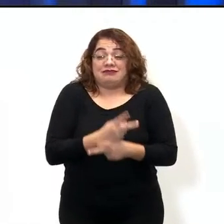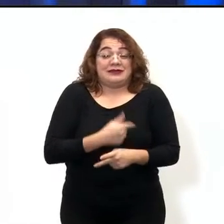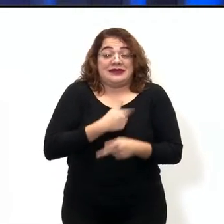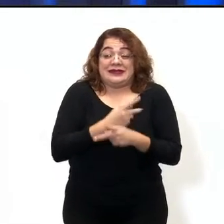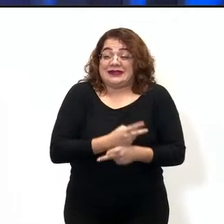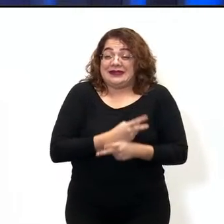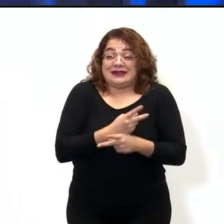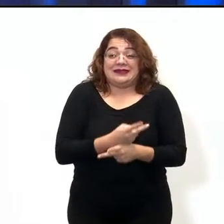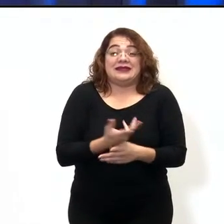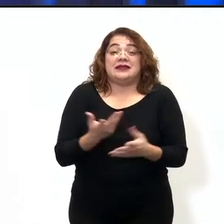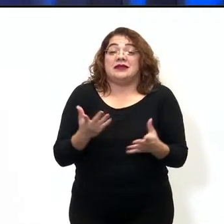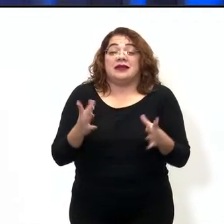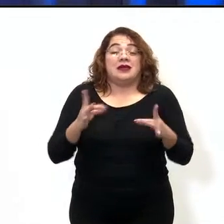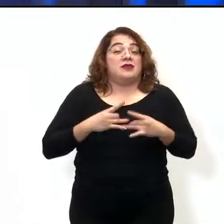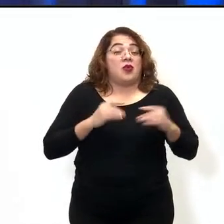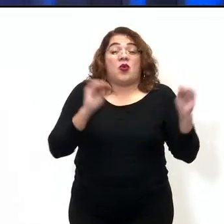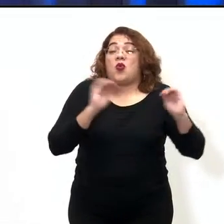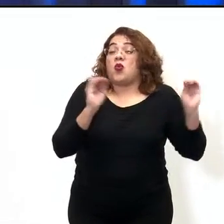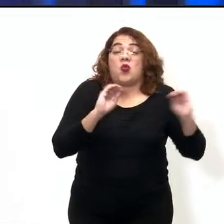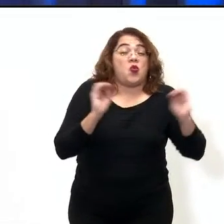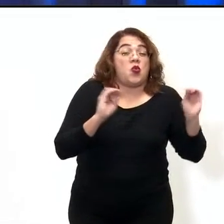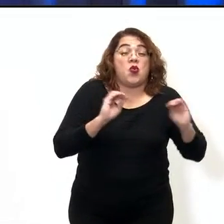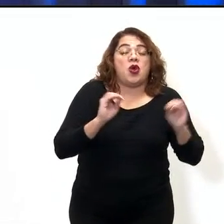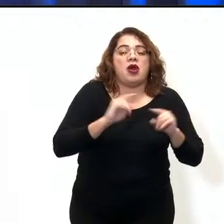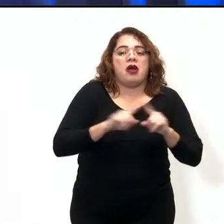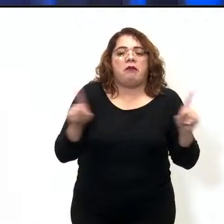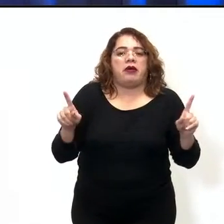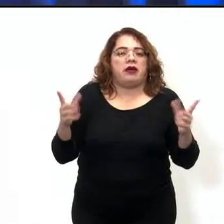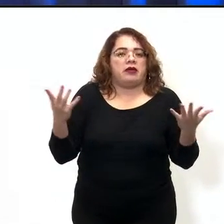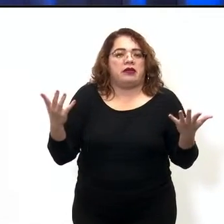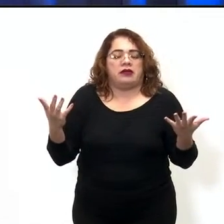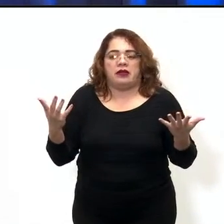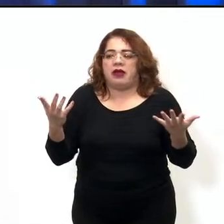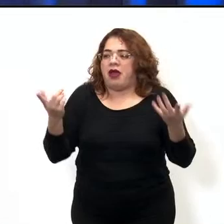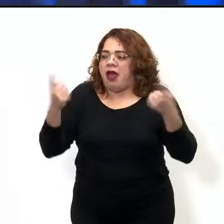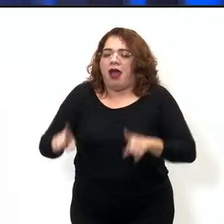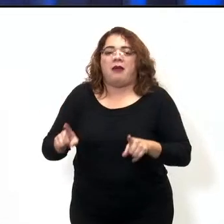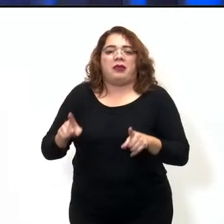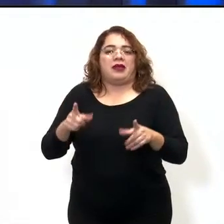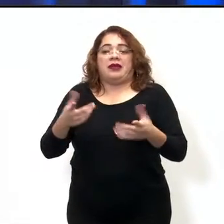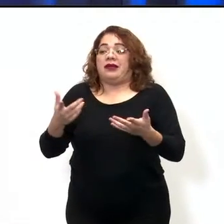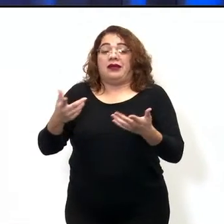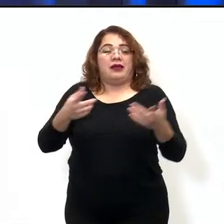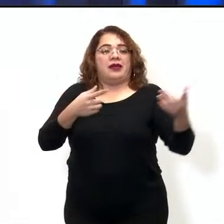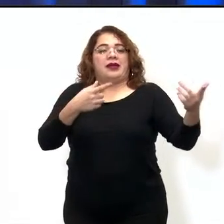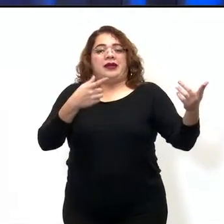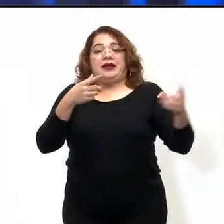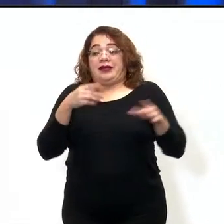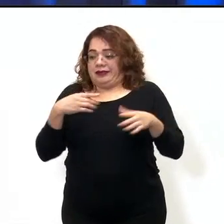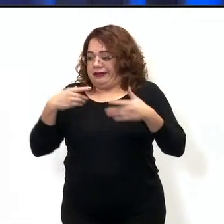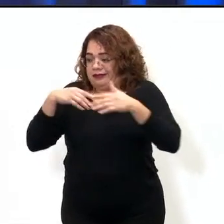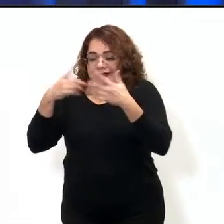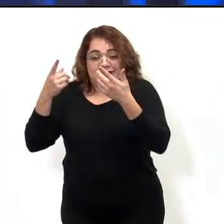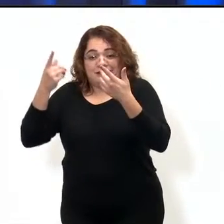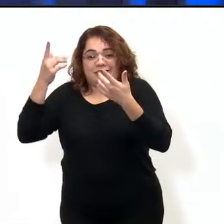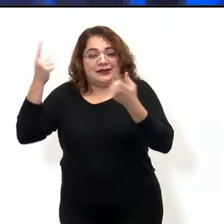something else that could happen to you or a child or a family member that could put you in the hospital where we almost have no ICU beds left